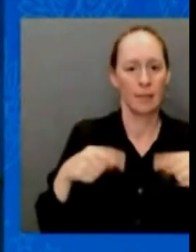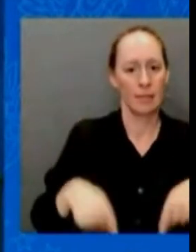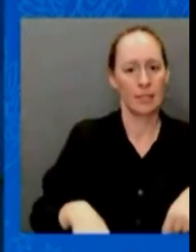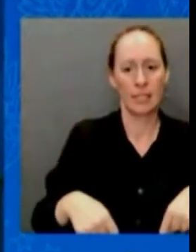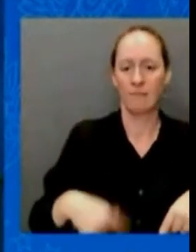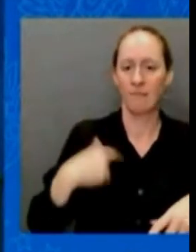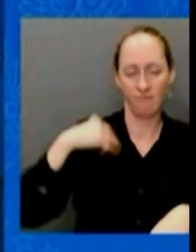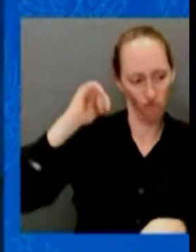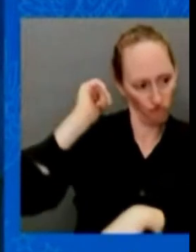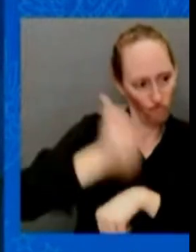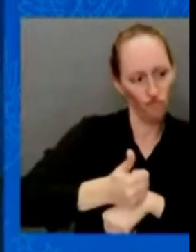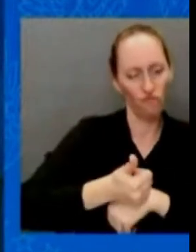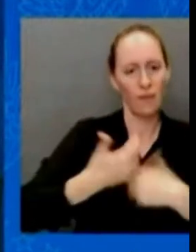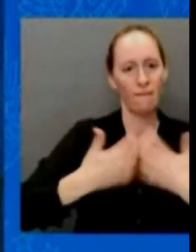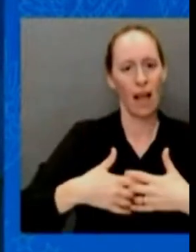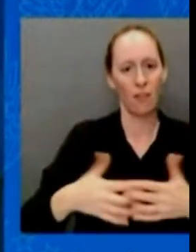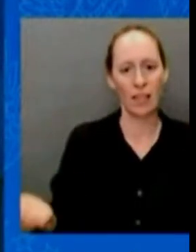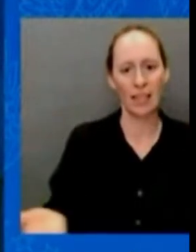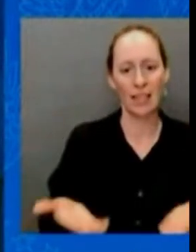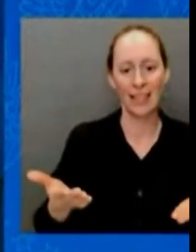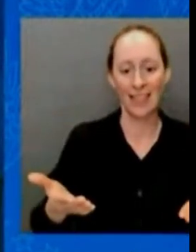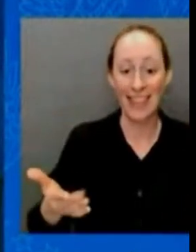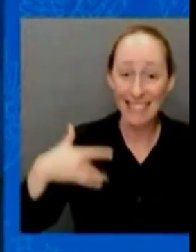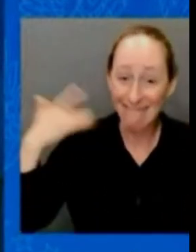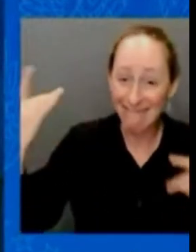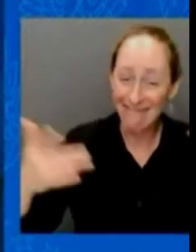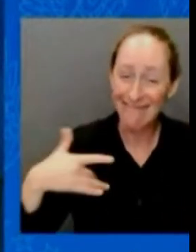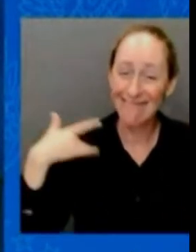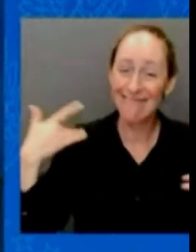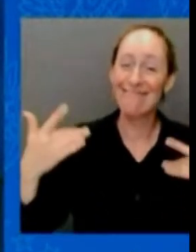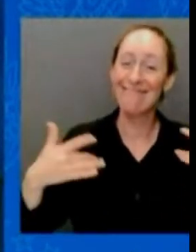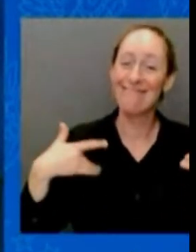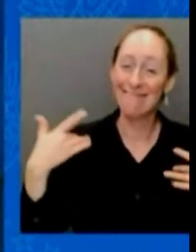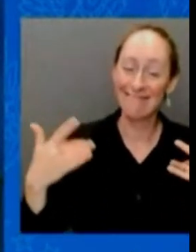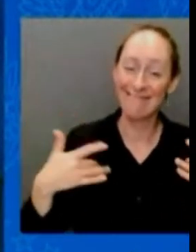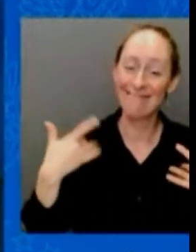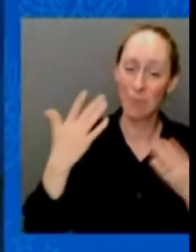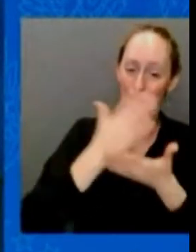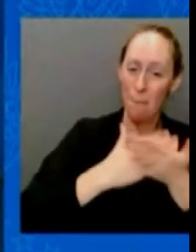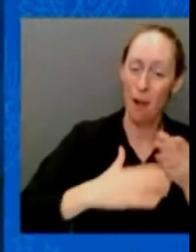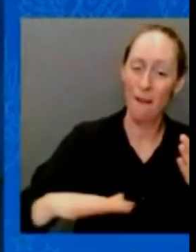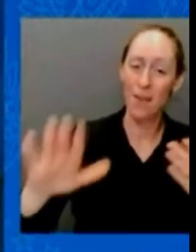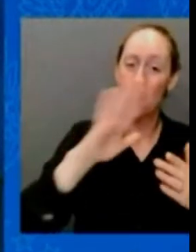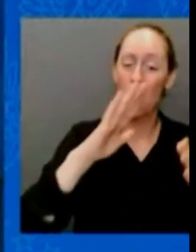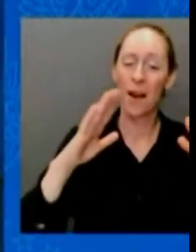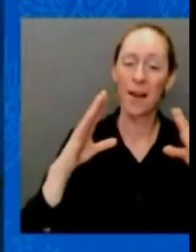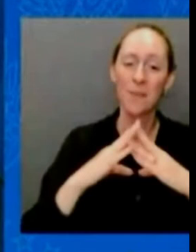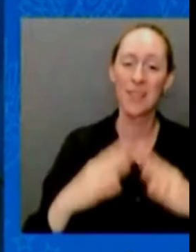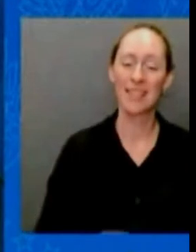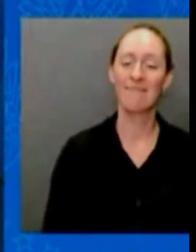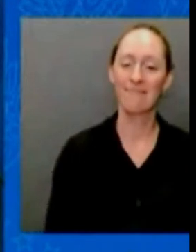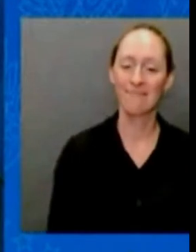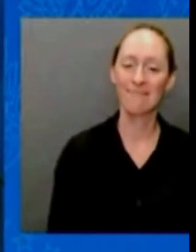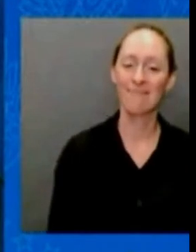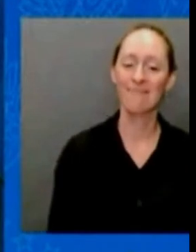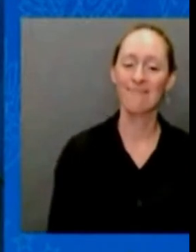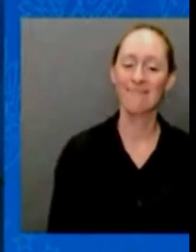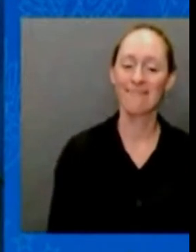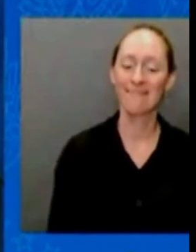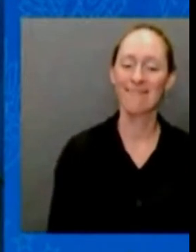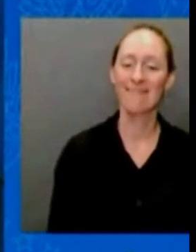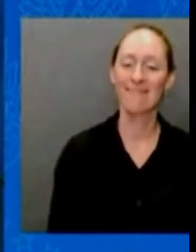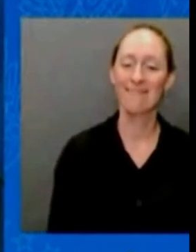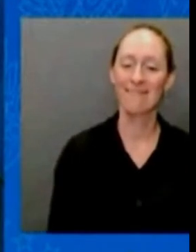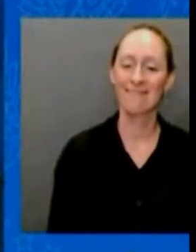here. You heard earlier today of the wide range of trade and technical jobs required for this project and